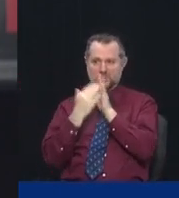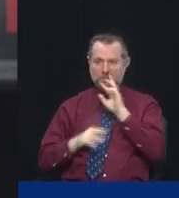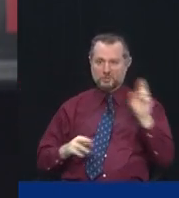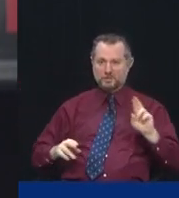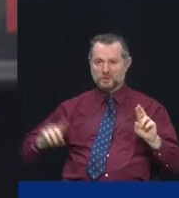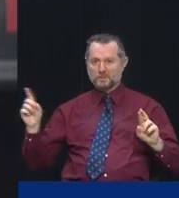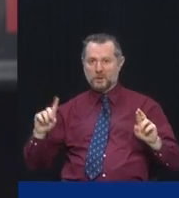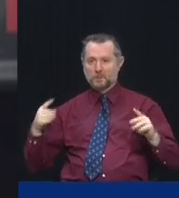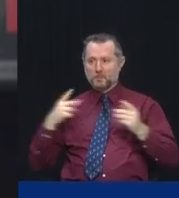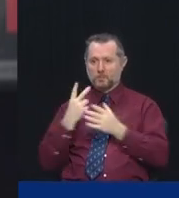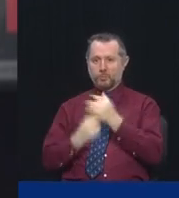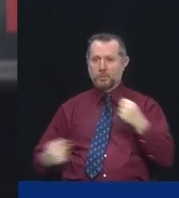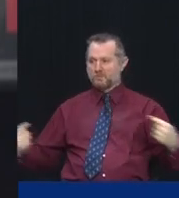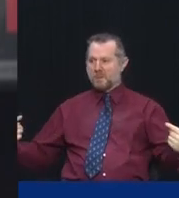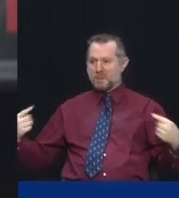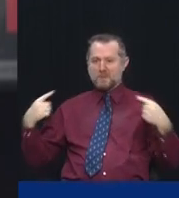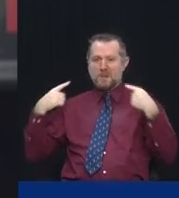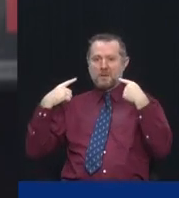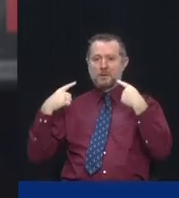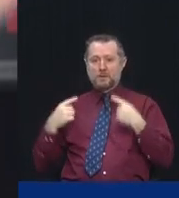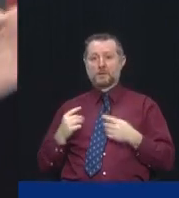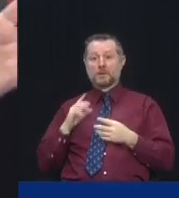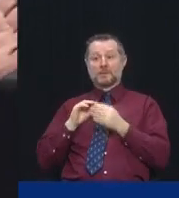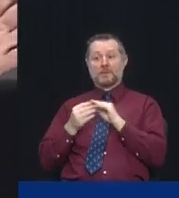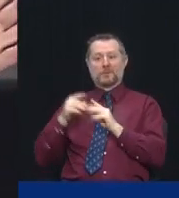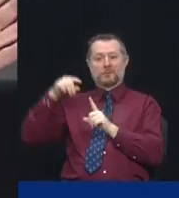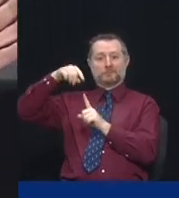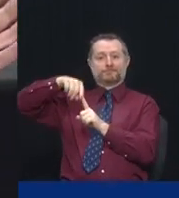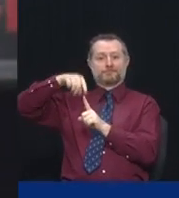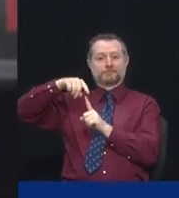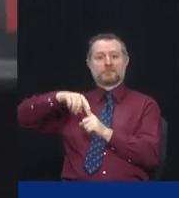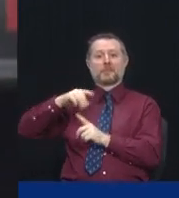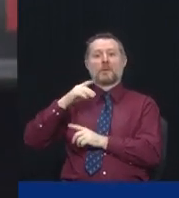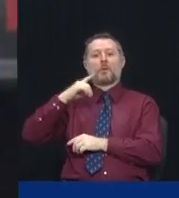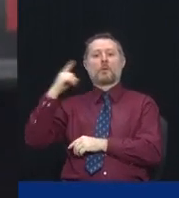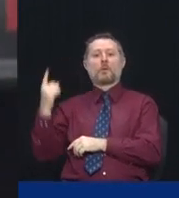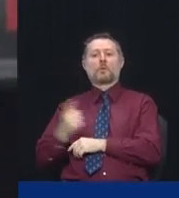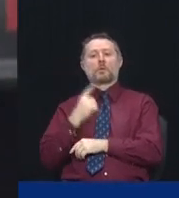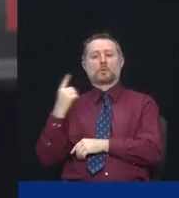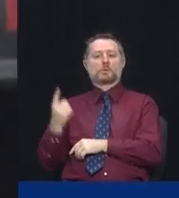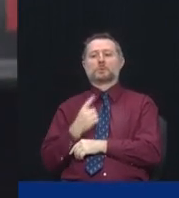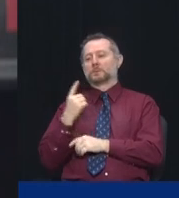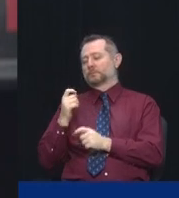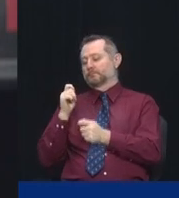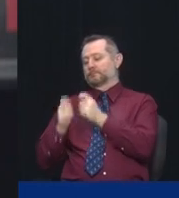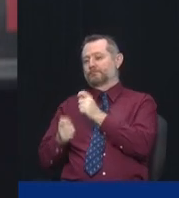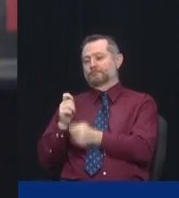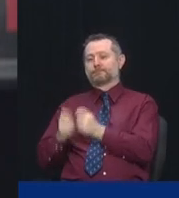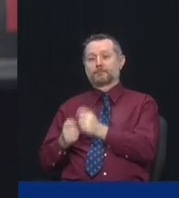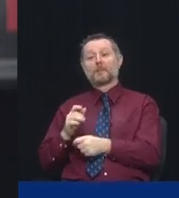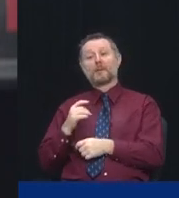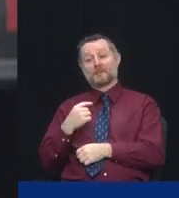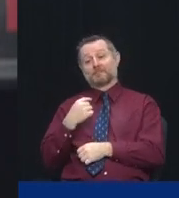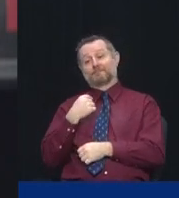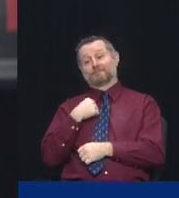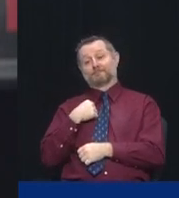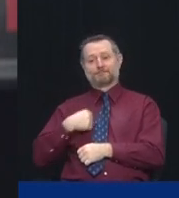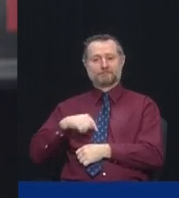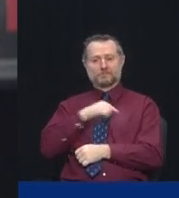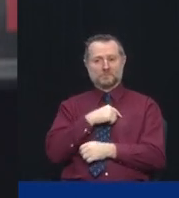itself was always going to change. It's not that anybody was trying to secret a number,